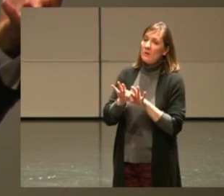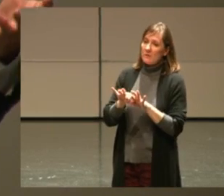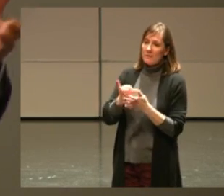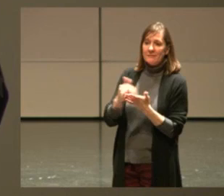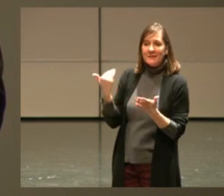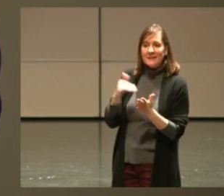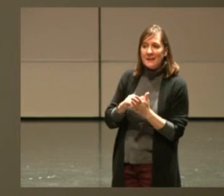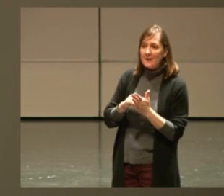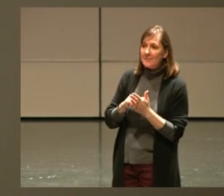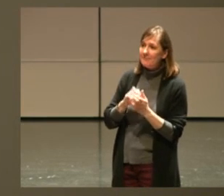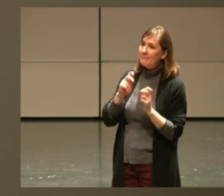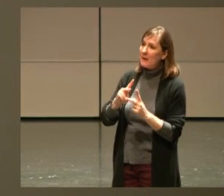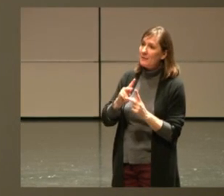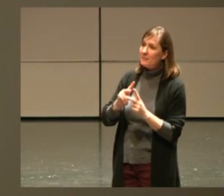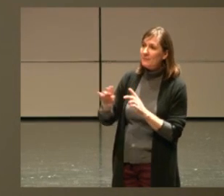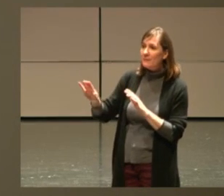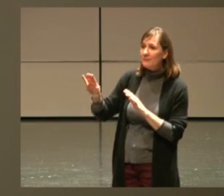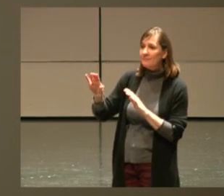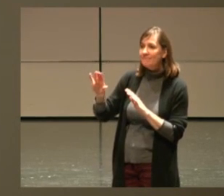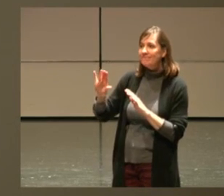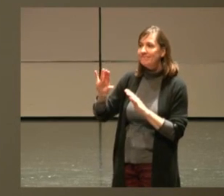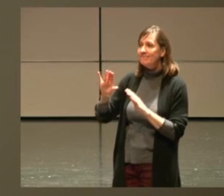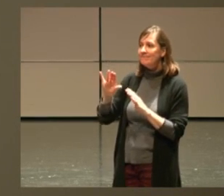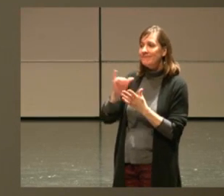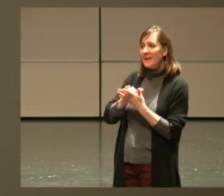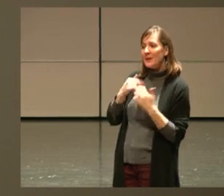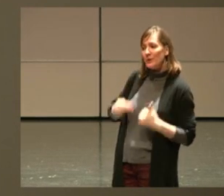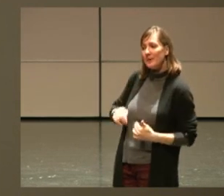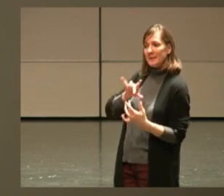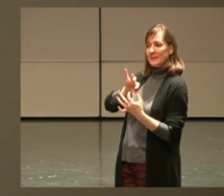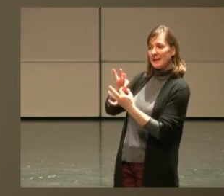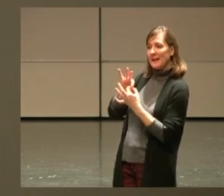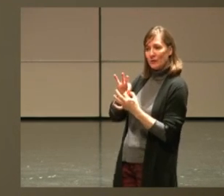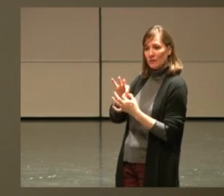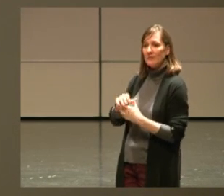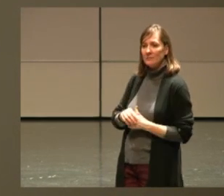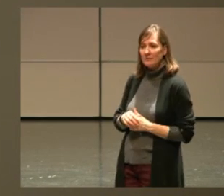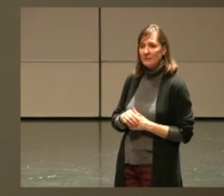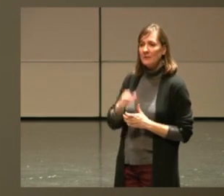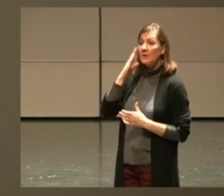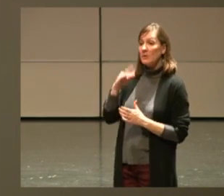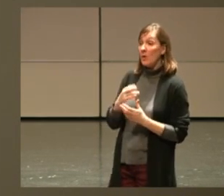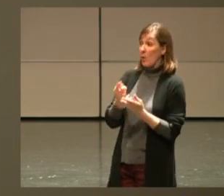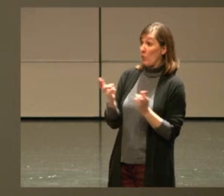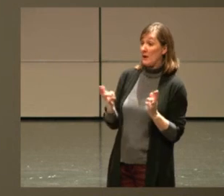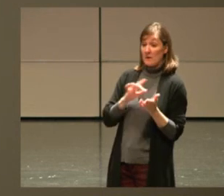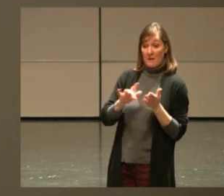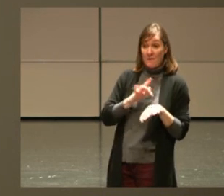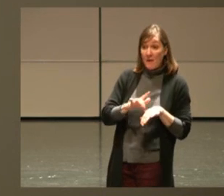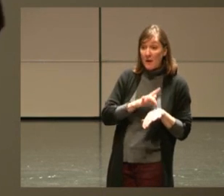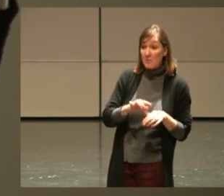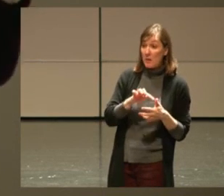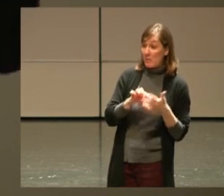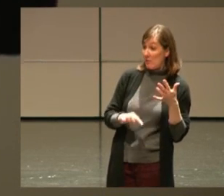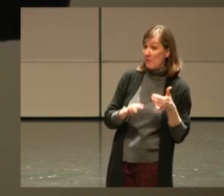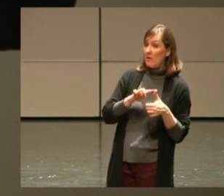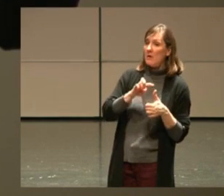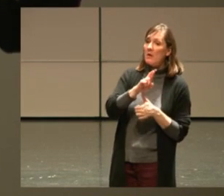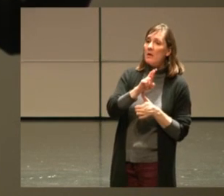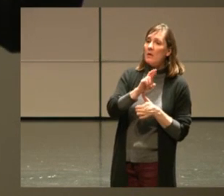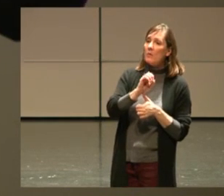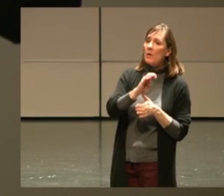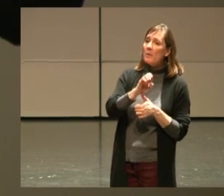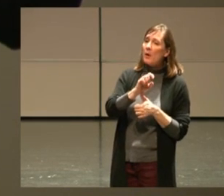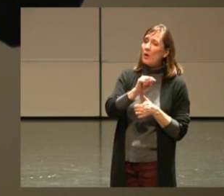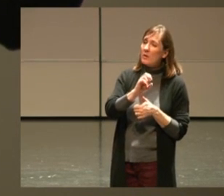again. And to take some time and to express to students, here's some resources that we have, whether it's the Roberto Hernandez Center or UndocU Ally,